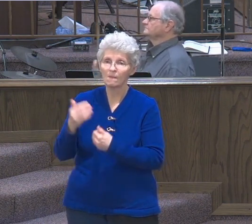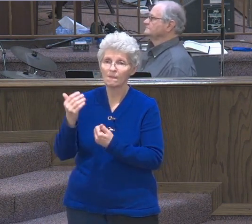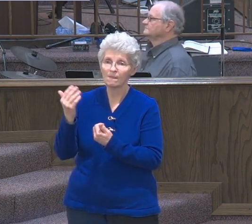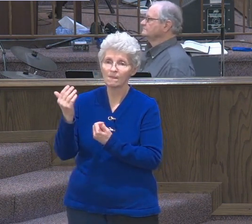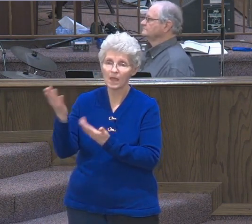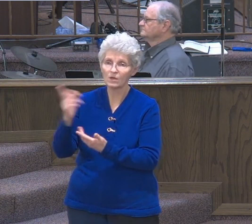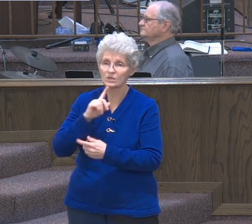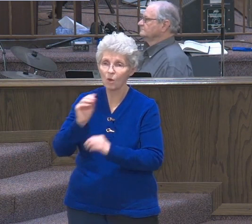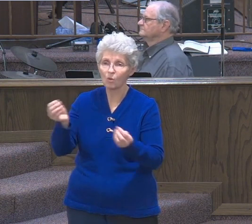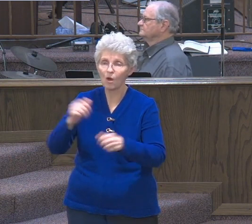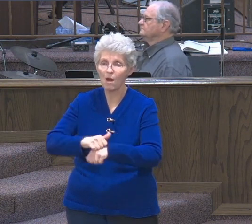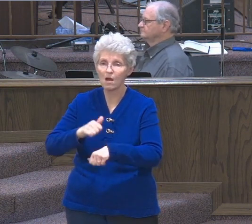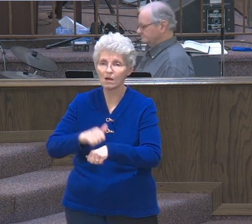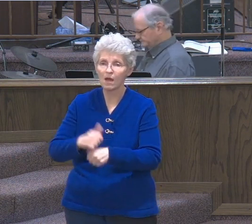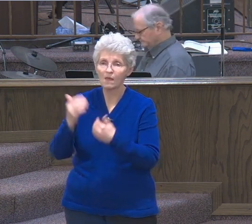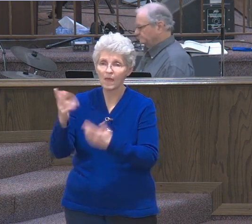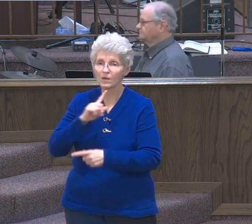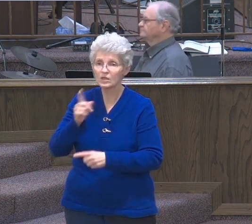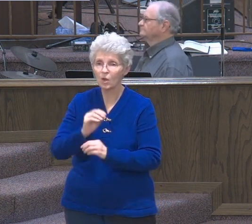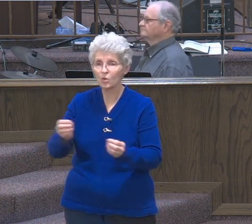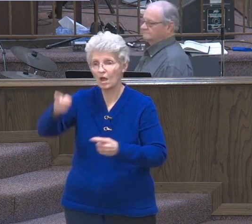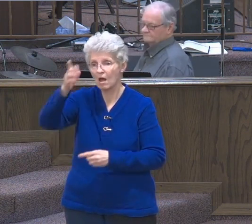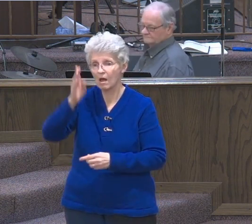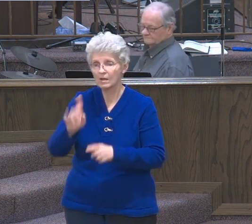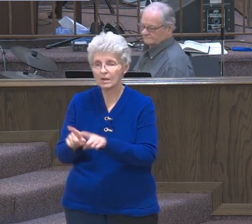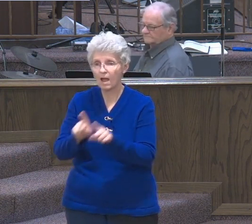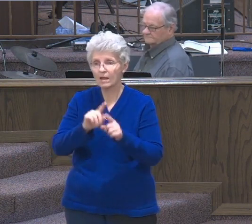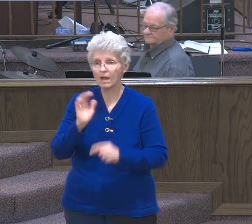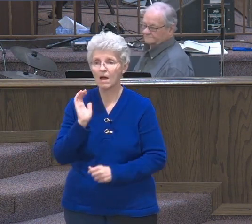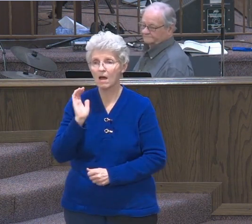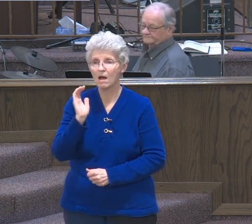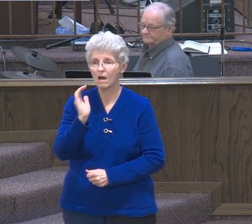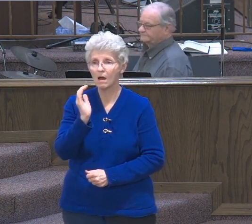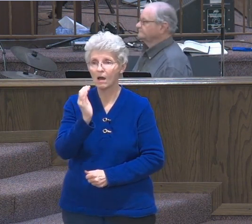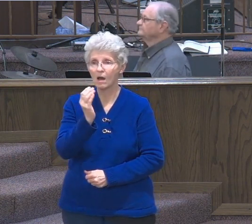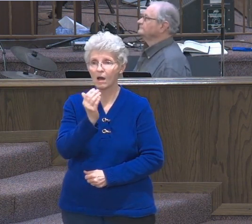us. There is no rock, there is no God like us.